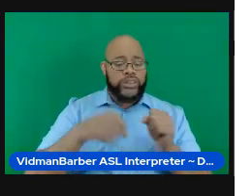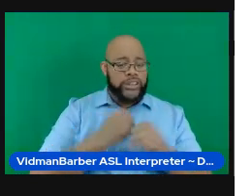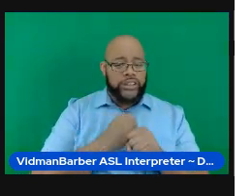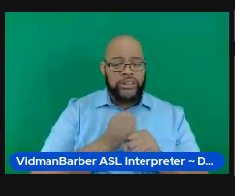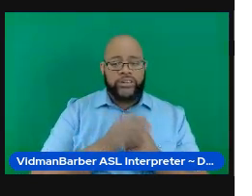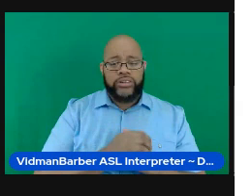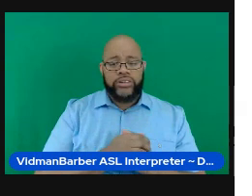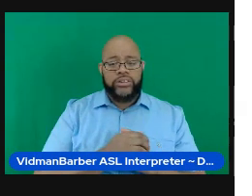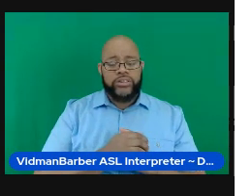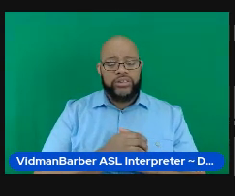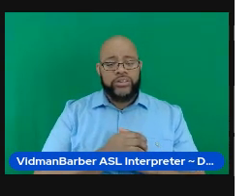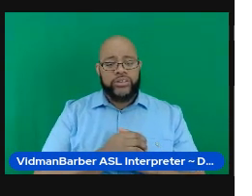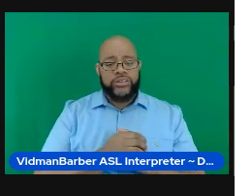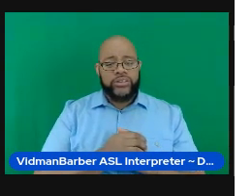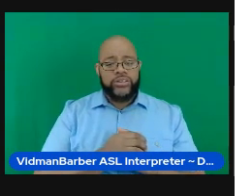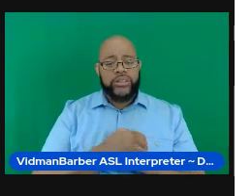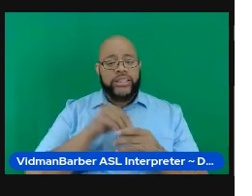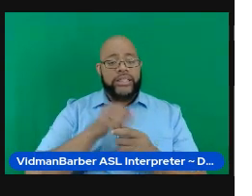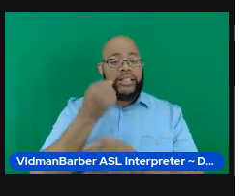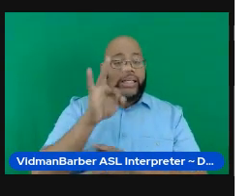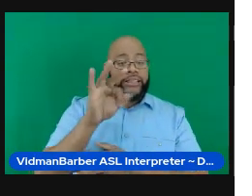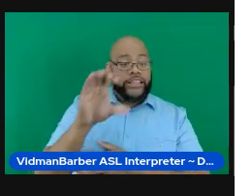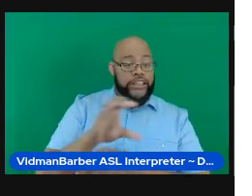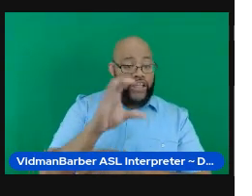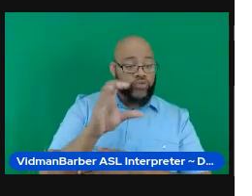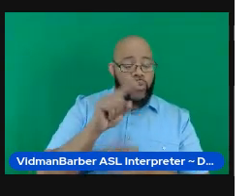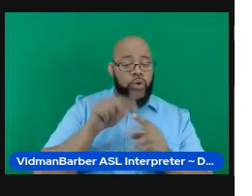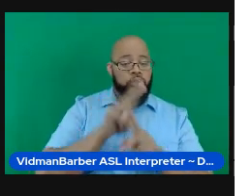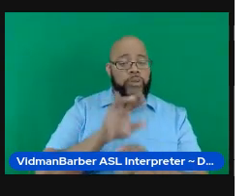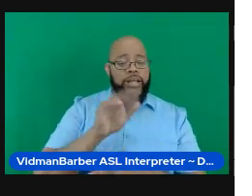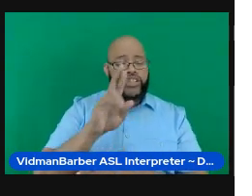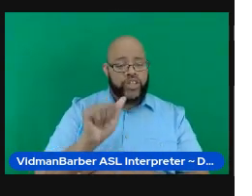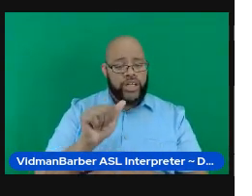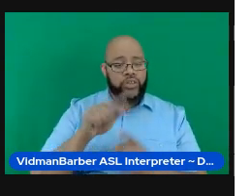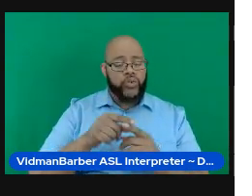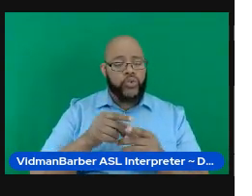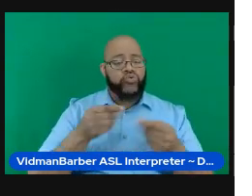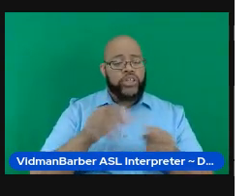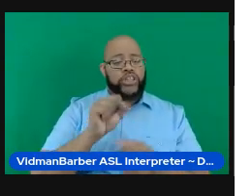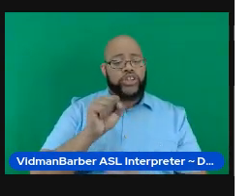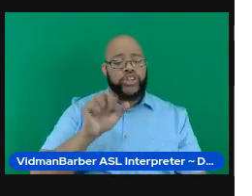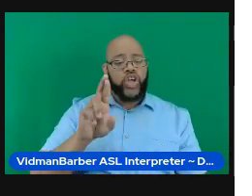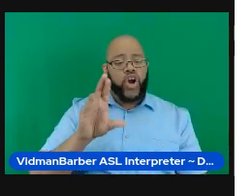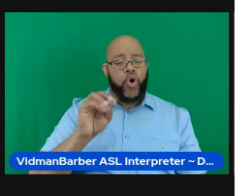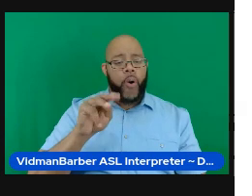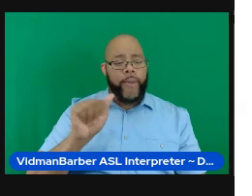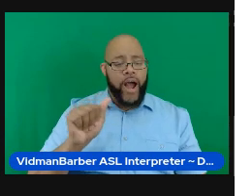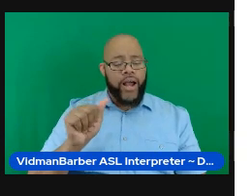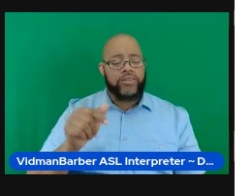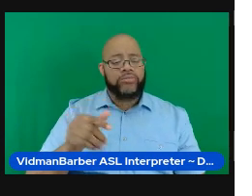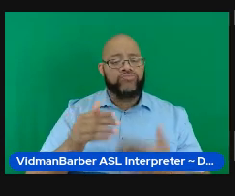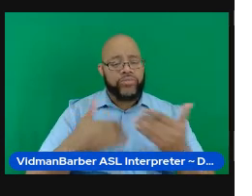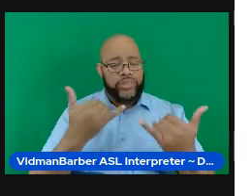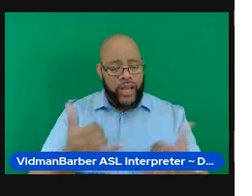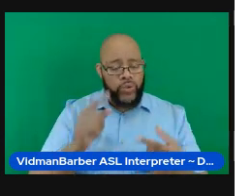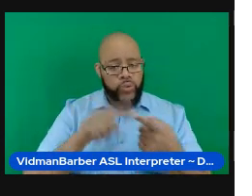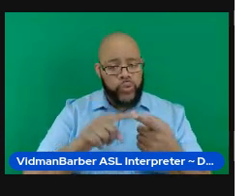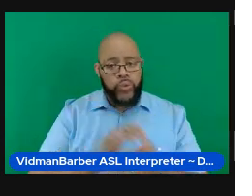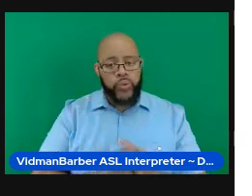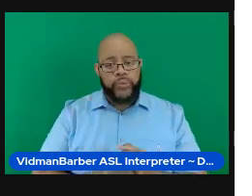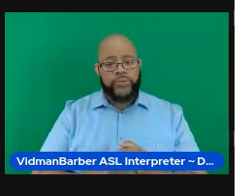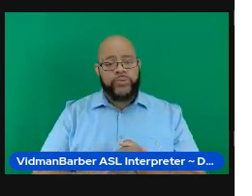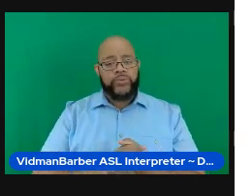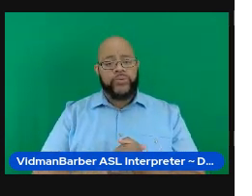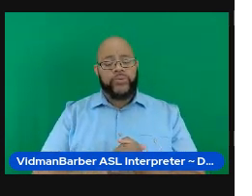Coley's vaccine in the 19th century when you used bacteria to treat sarcoma, and fast forward to the use of BCG